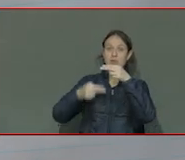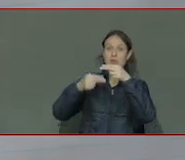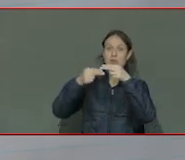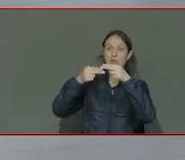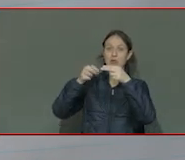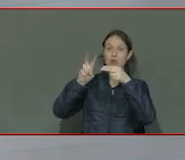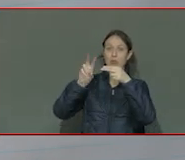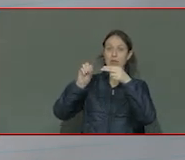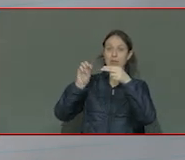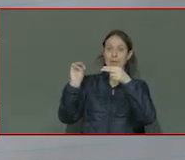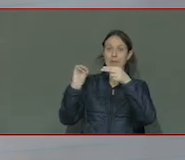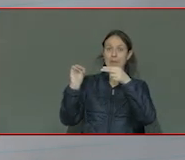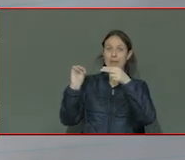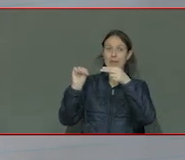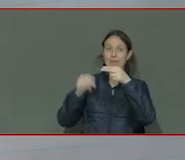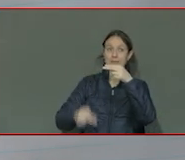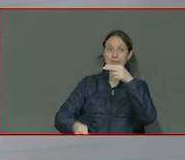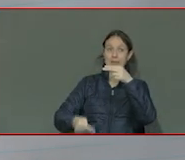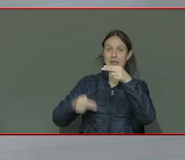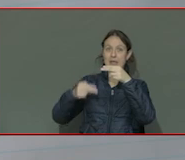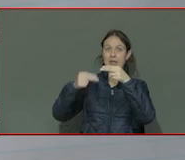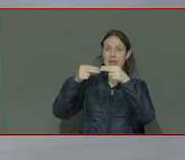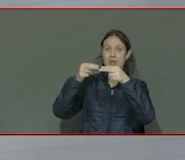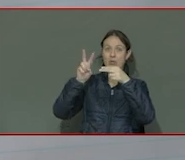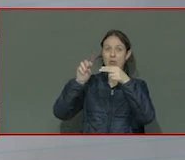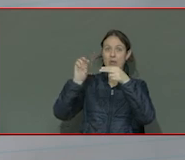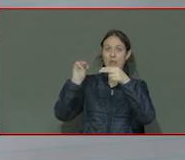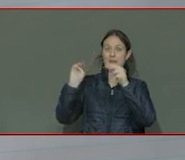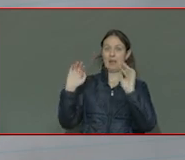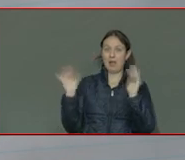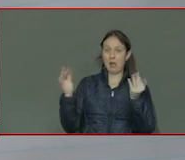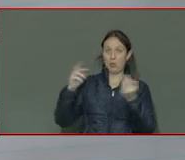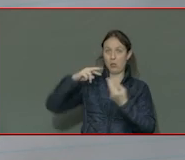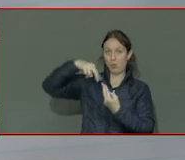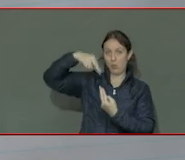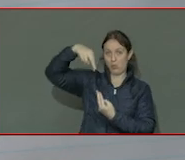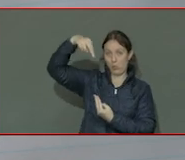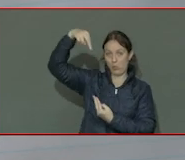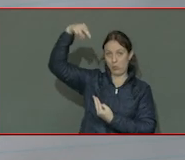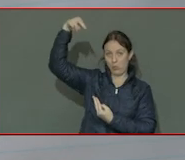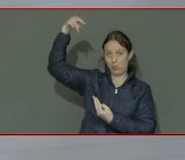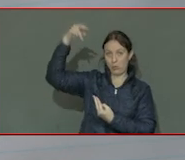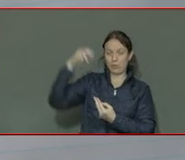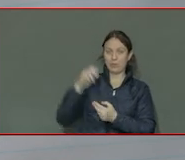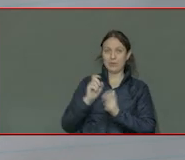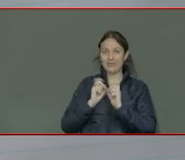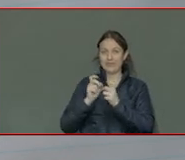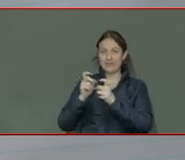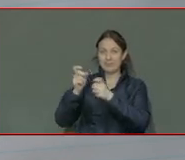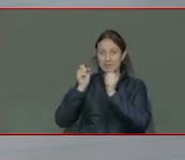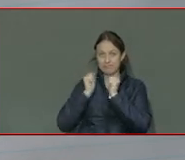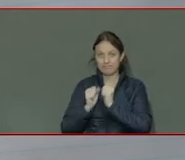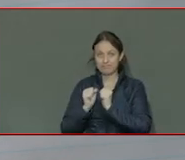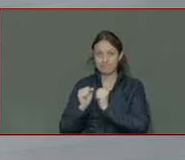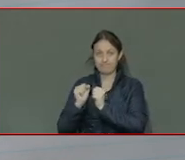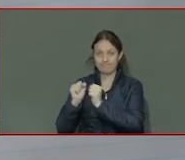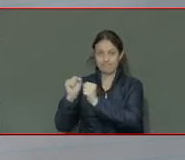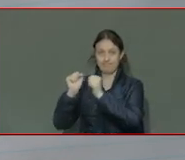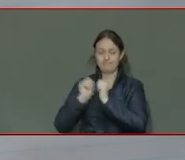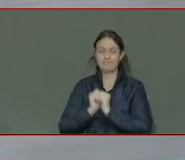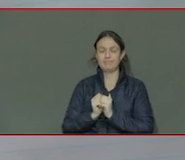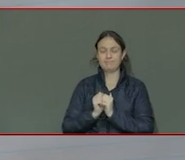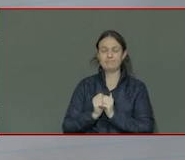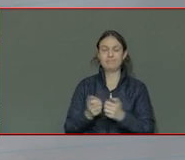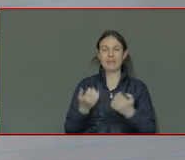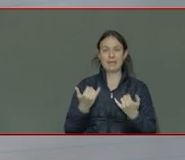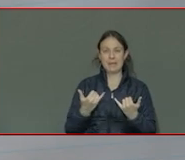there's my height of 20 meters by a cable at constant speed. Okay, now, if